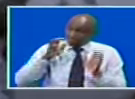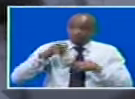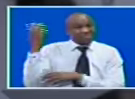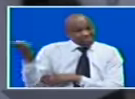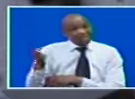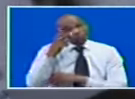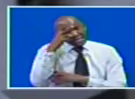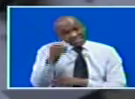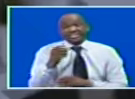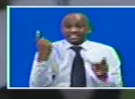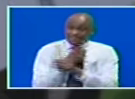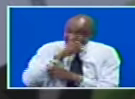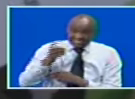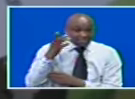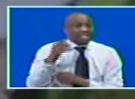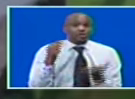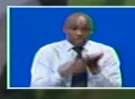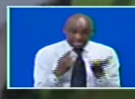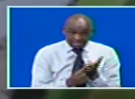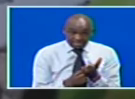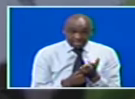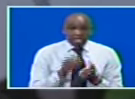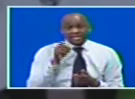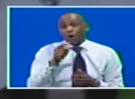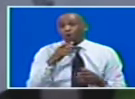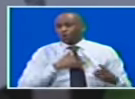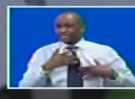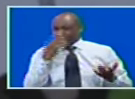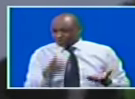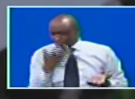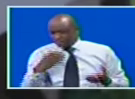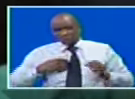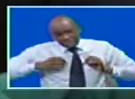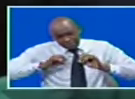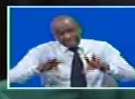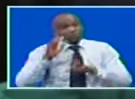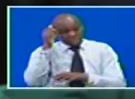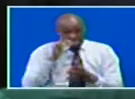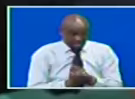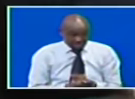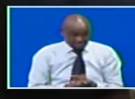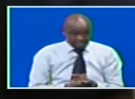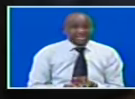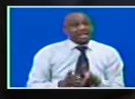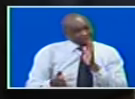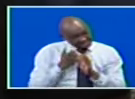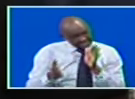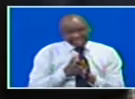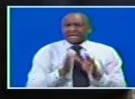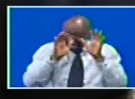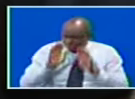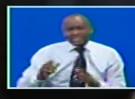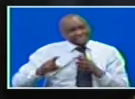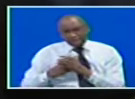in about 20 districts in the country, heightening concerns that they could spread into Kenya. Emergency campaigns are being held to